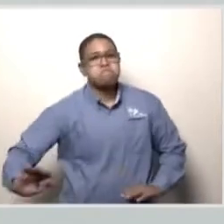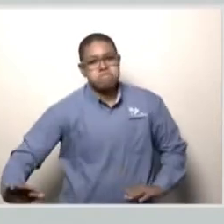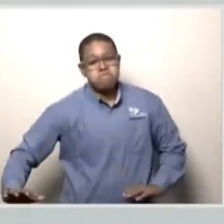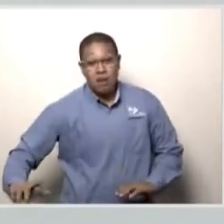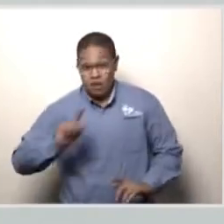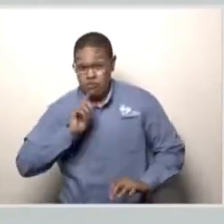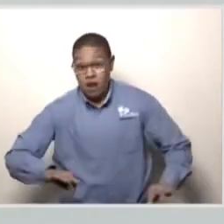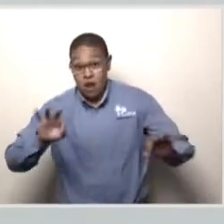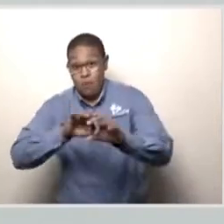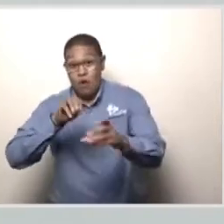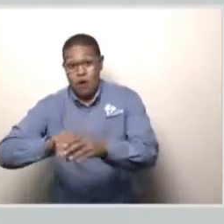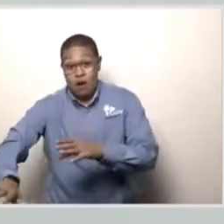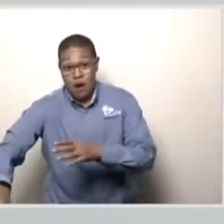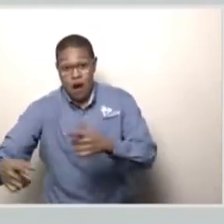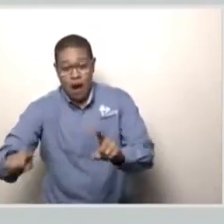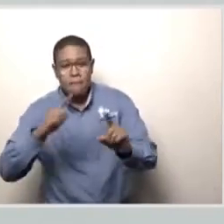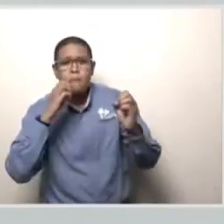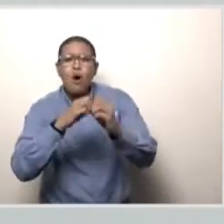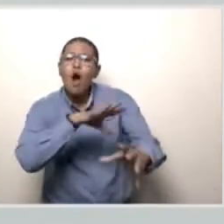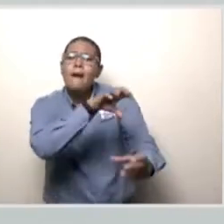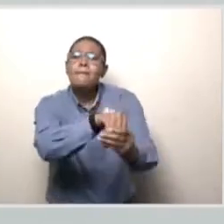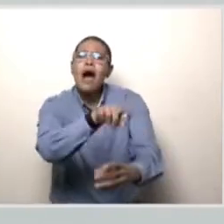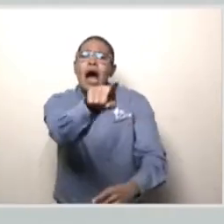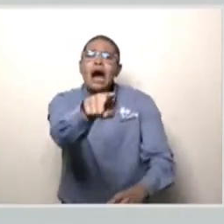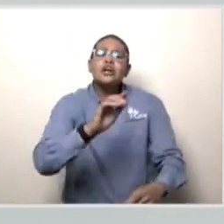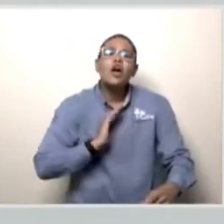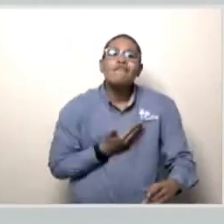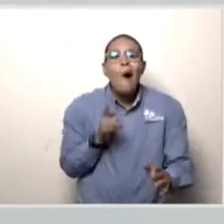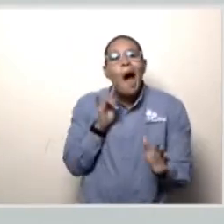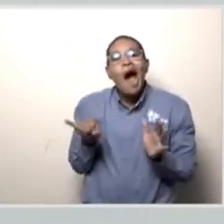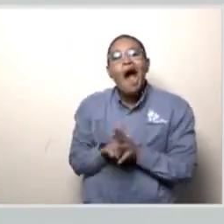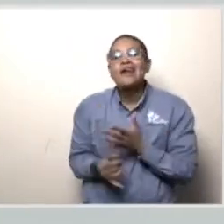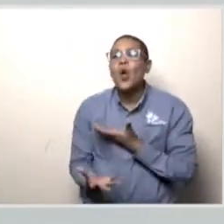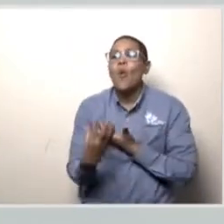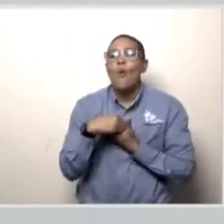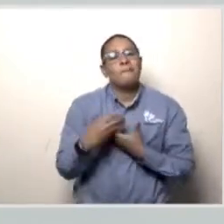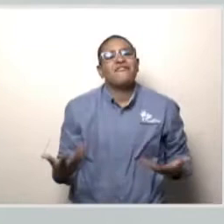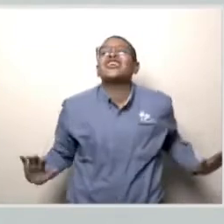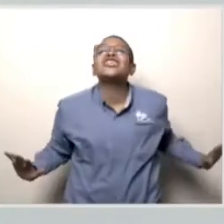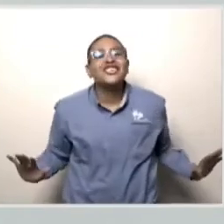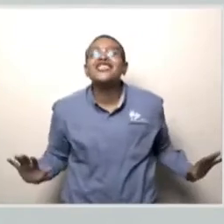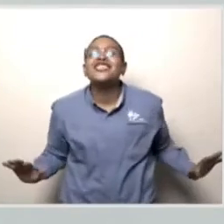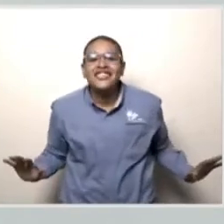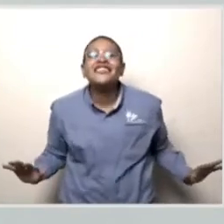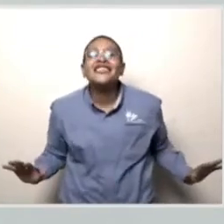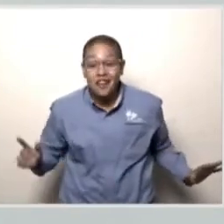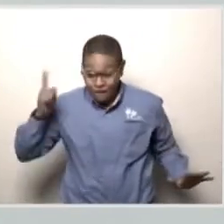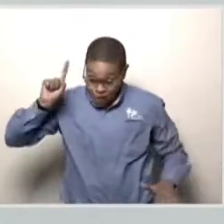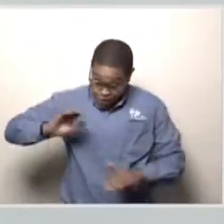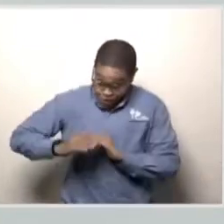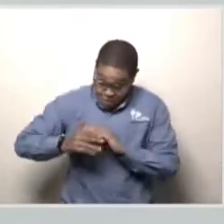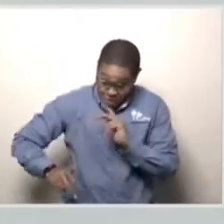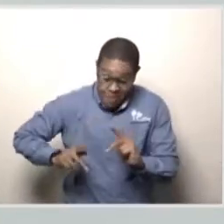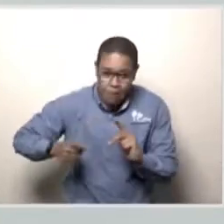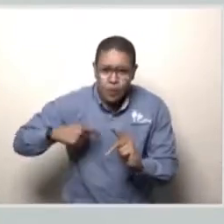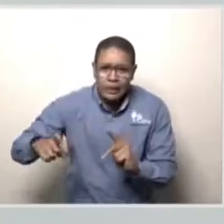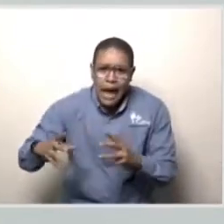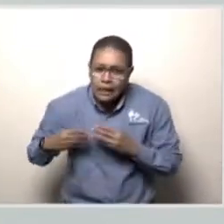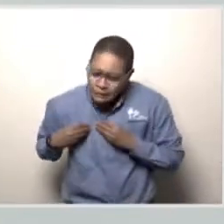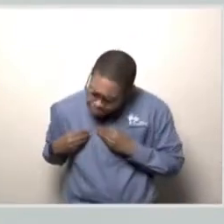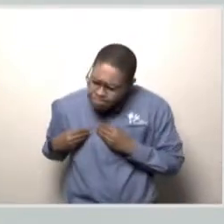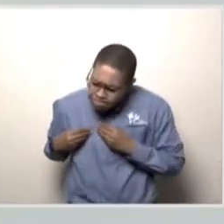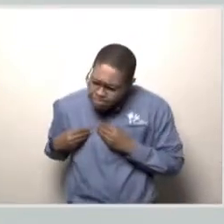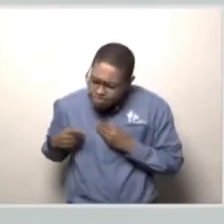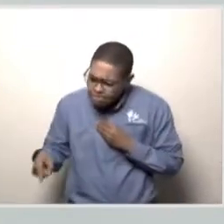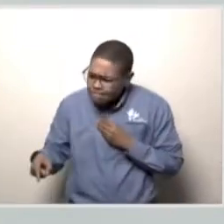that, it is now a part of our identity. And so for us, we need to embrace it,